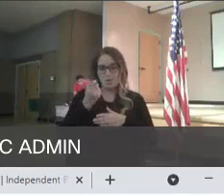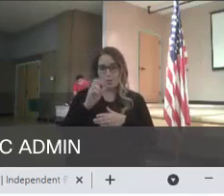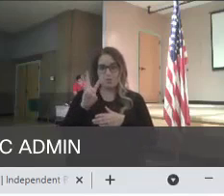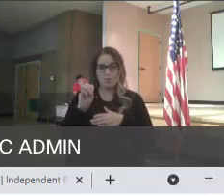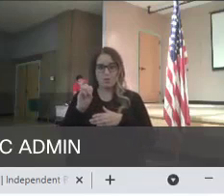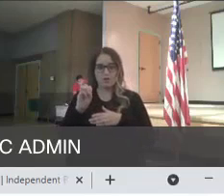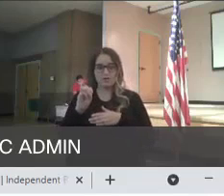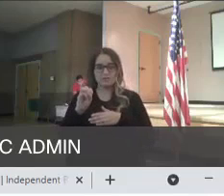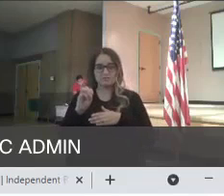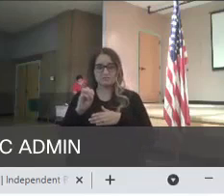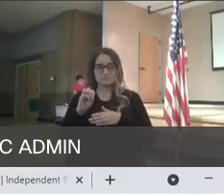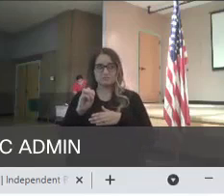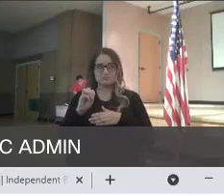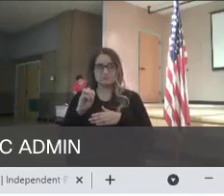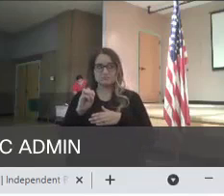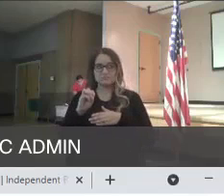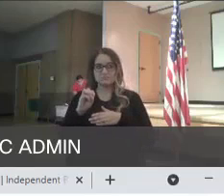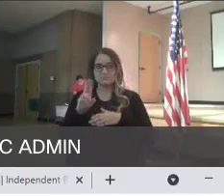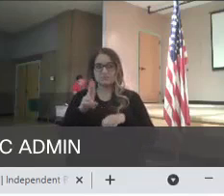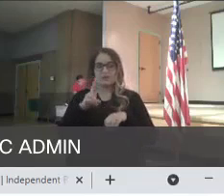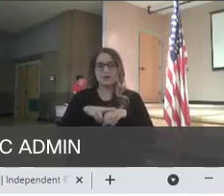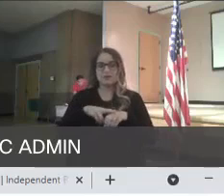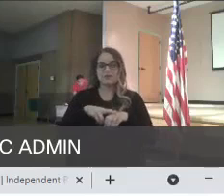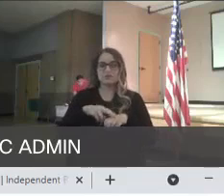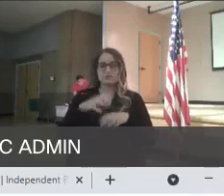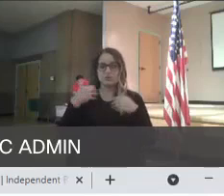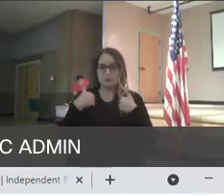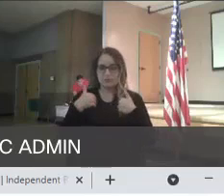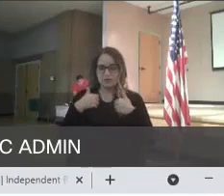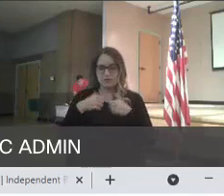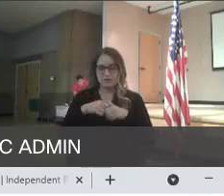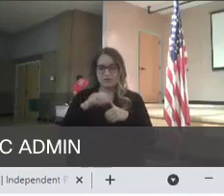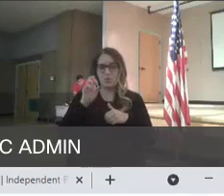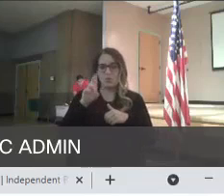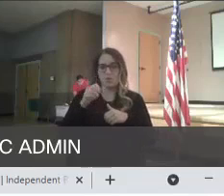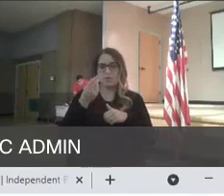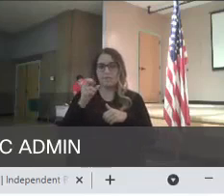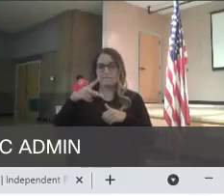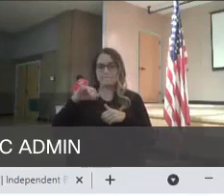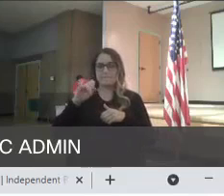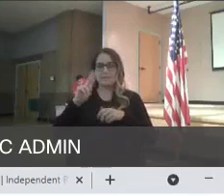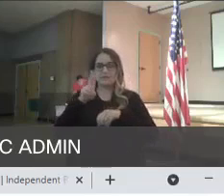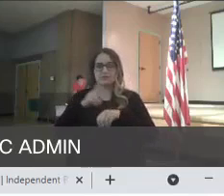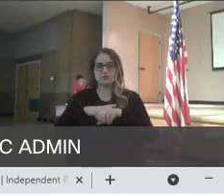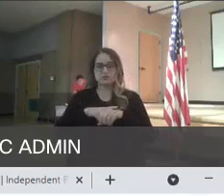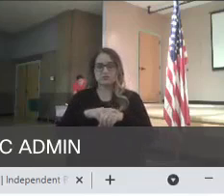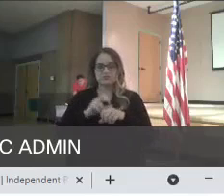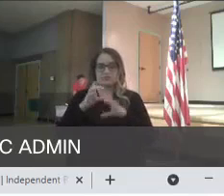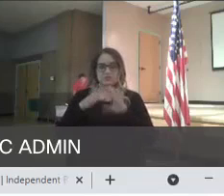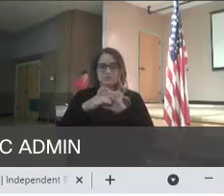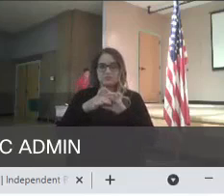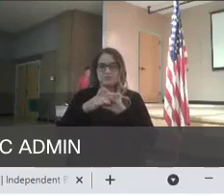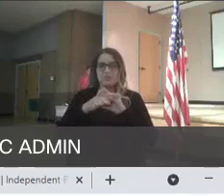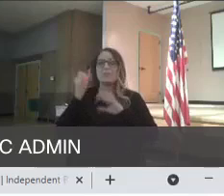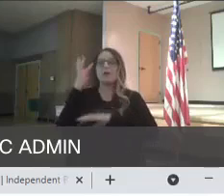the Cabeza Parada National Wildlife Refuge, and Organ Pipe National Monument. Therefore, it contains few, if